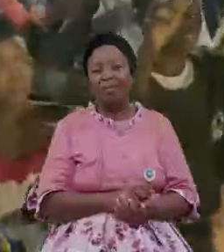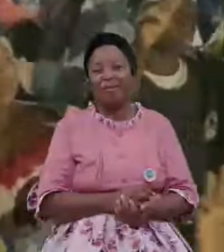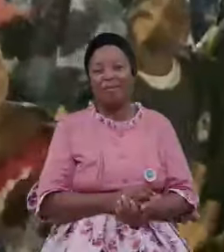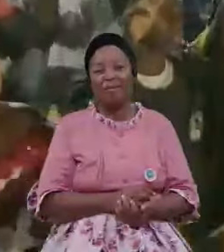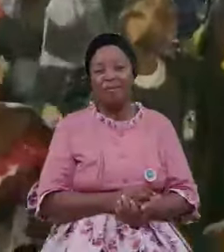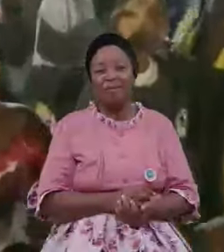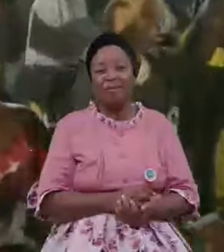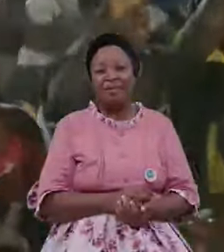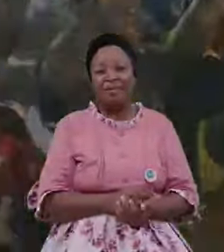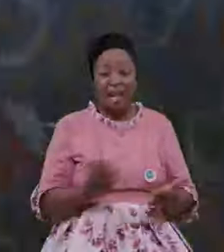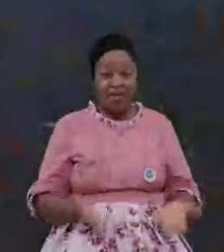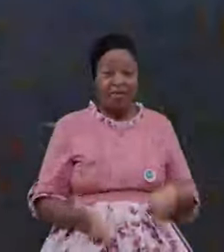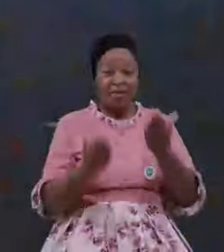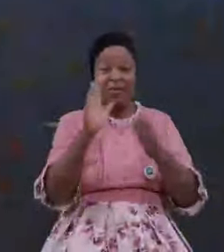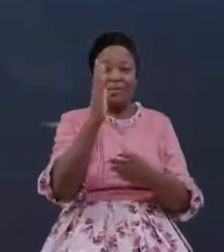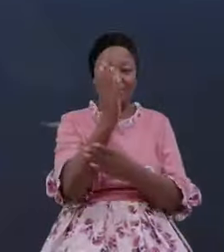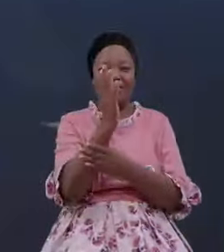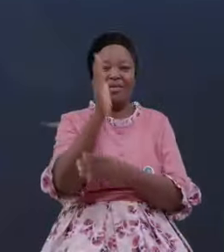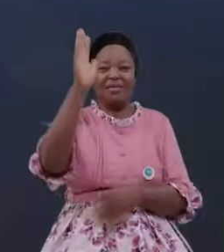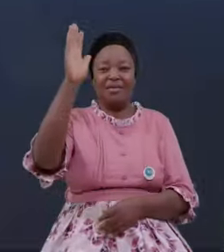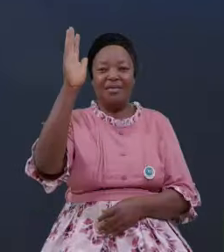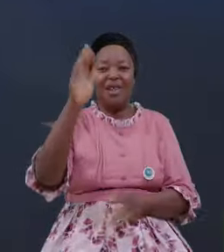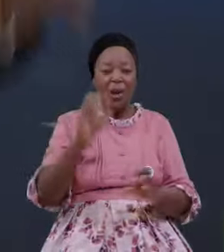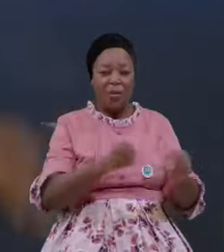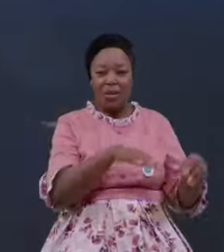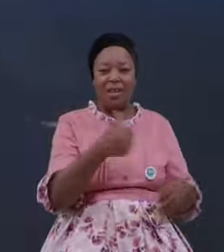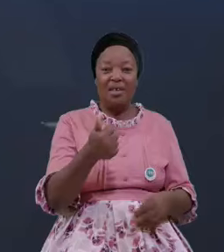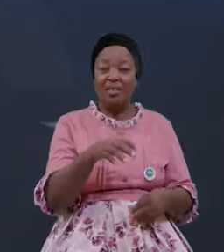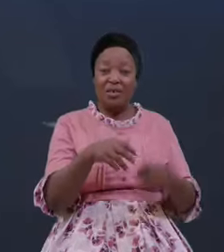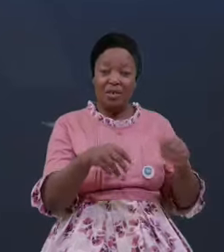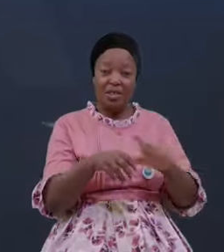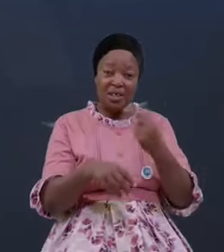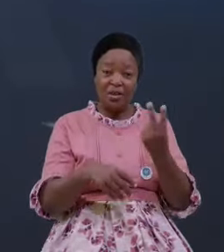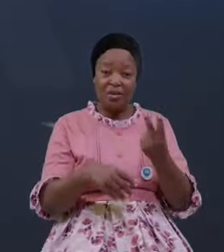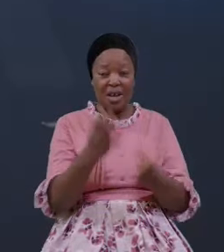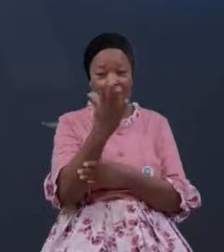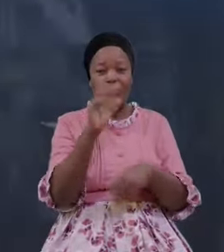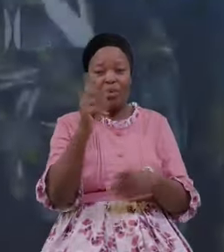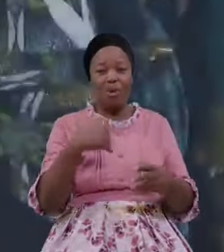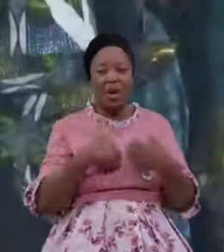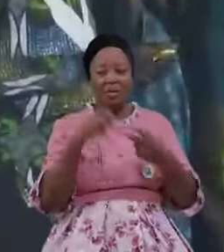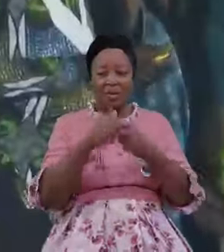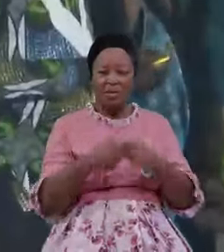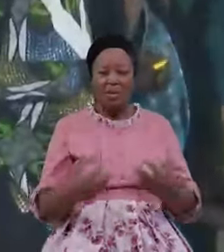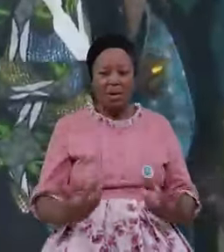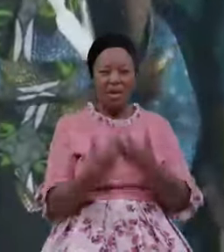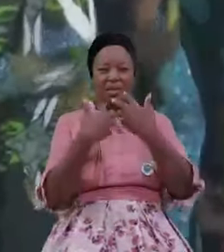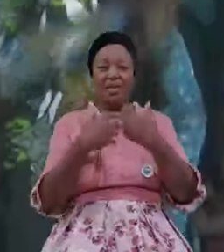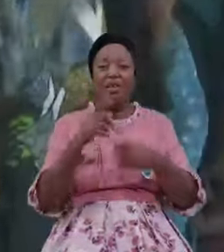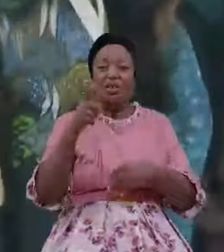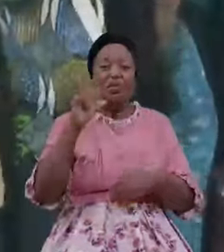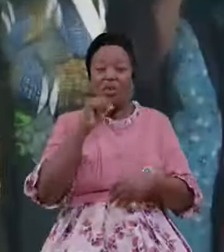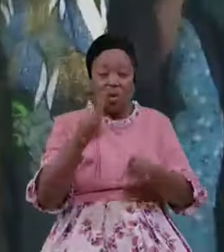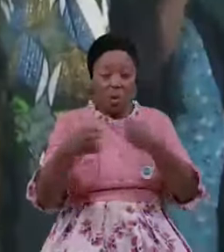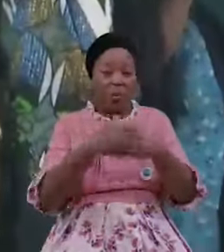Raise up that hand. Lay the other hand where you have the challenge. You will not carry that thing